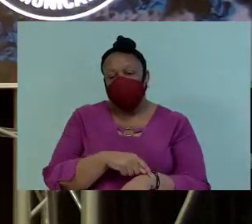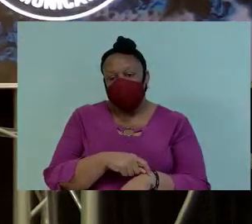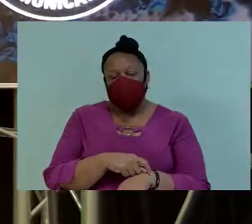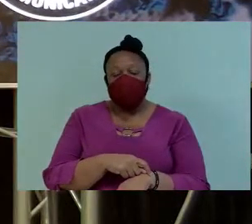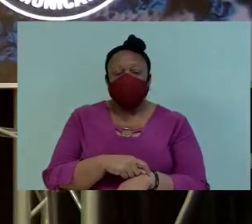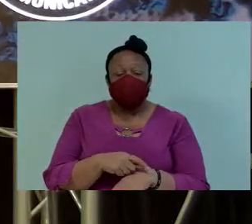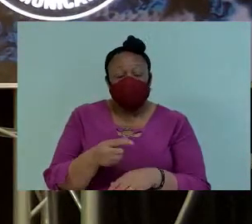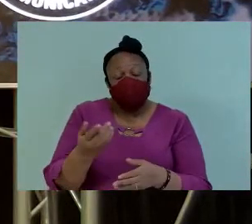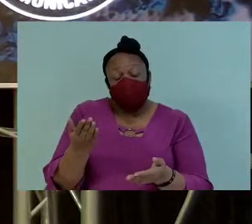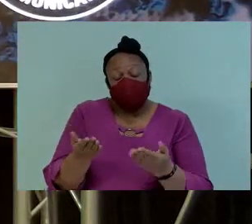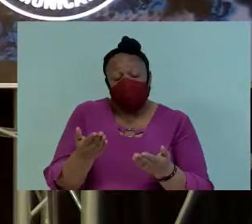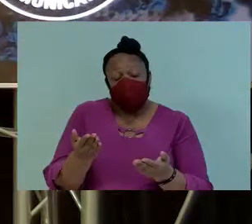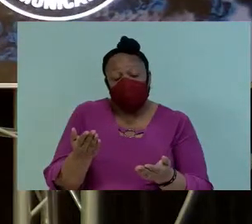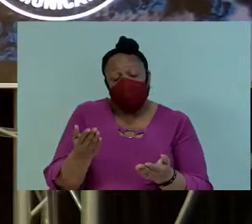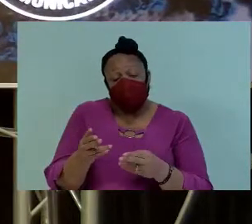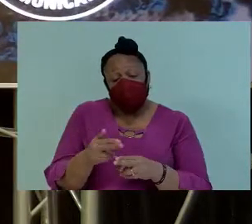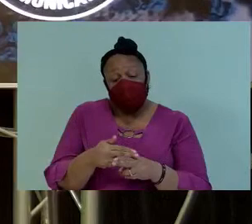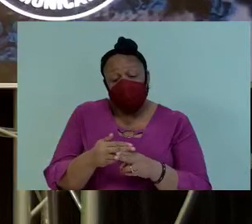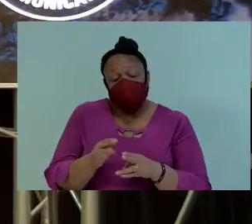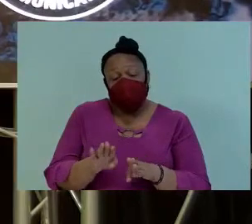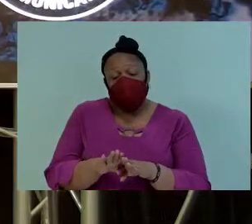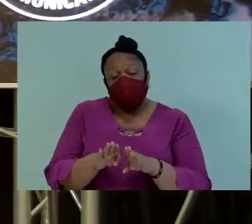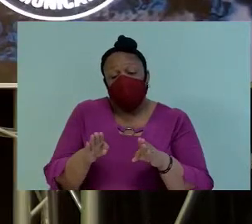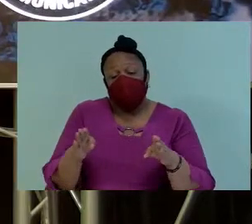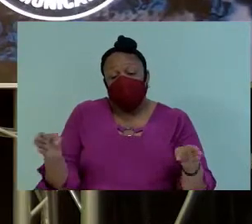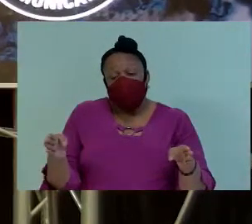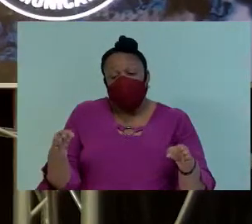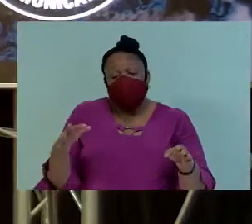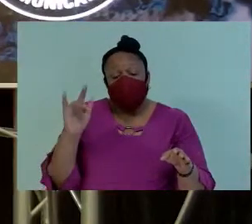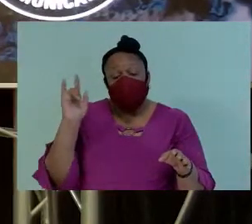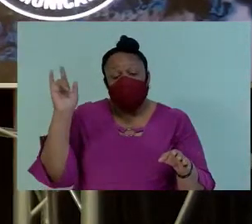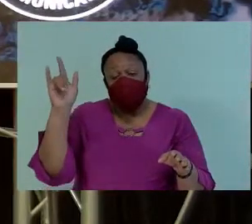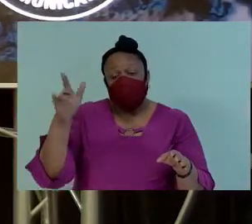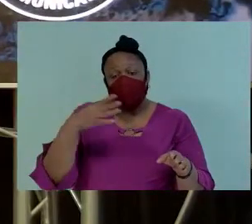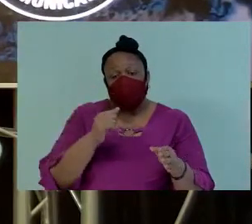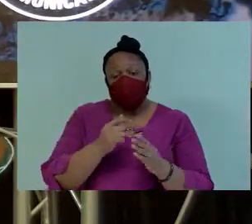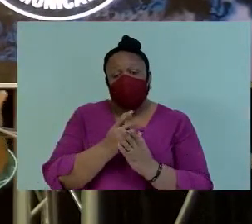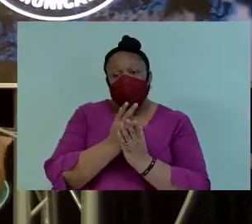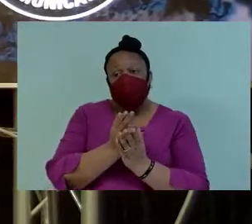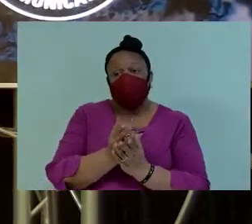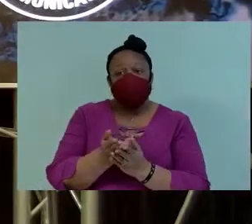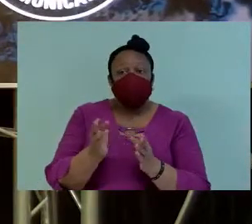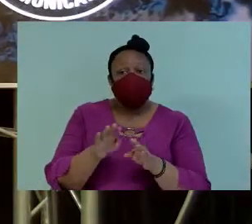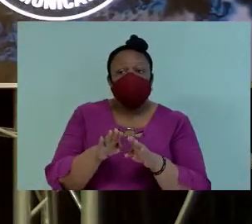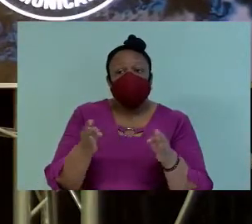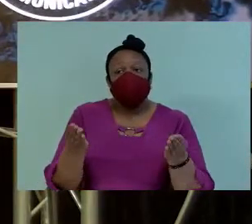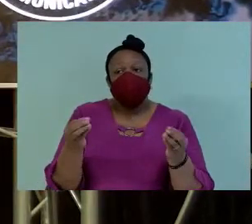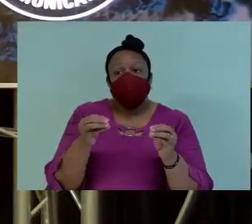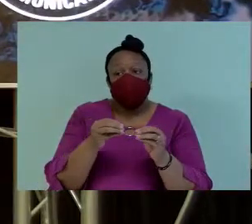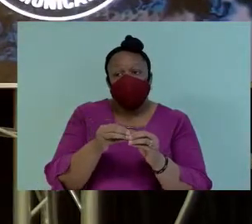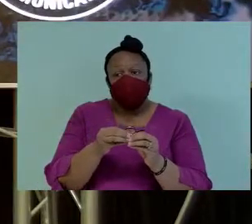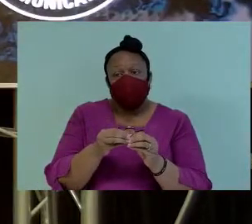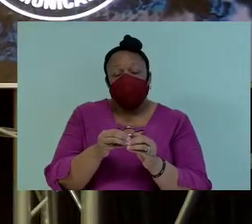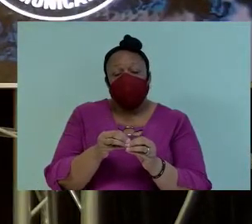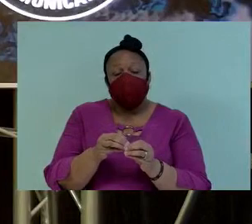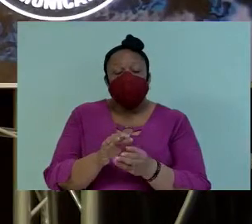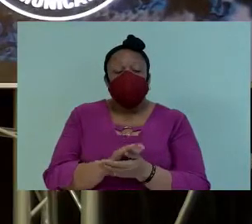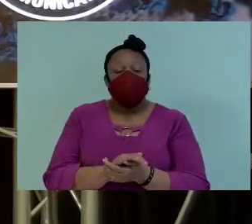our borders. It's going to come a point in time when we're going to have to open up more, lessen the